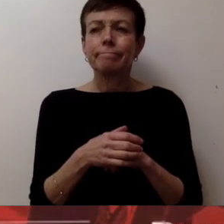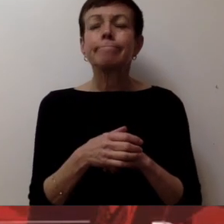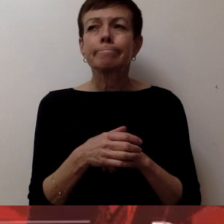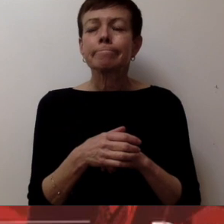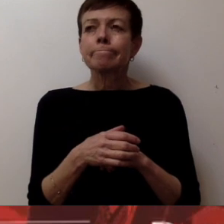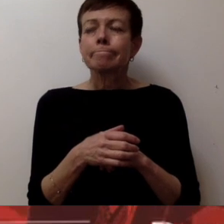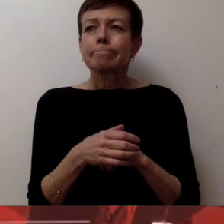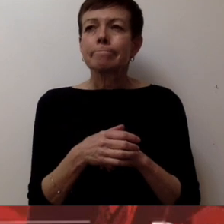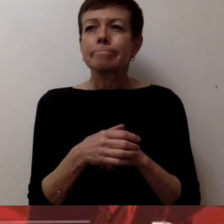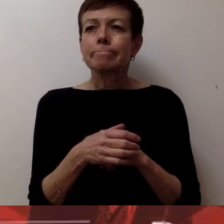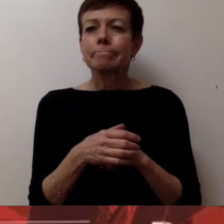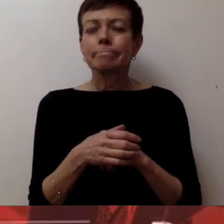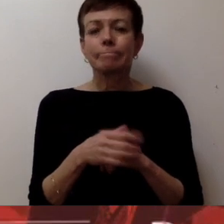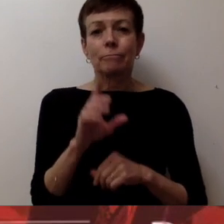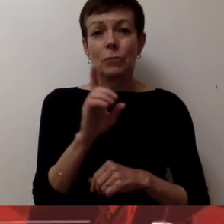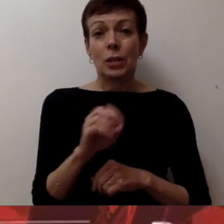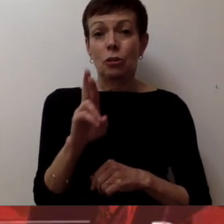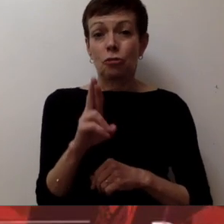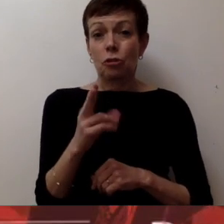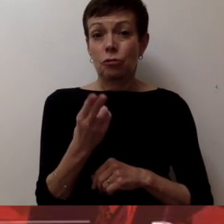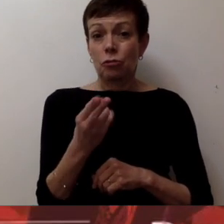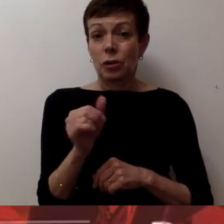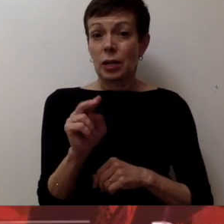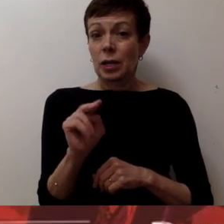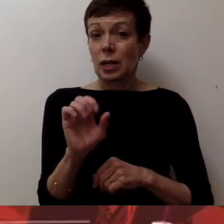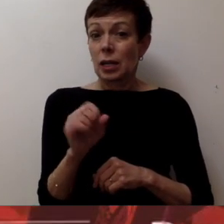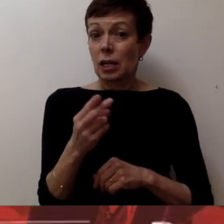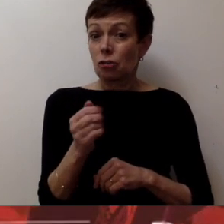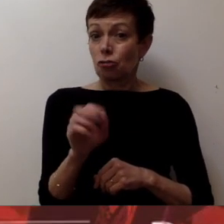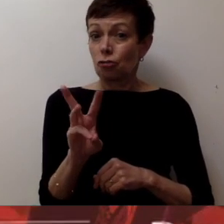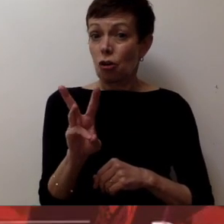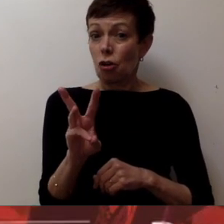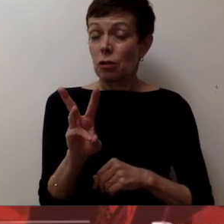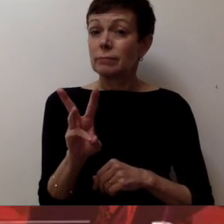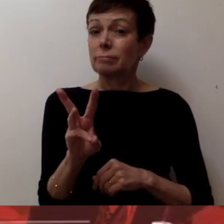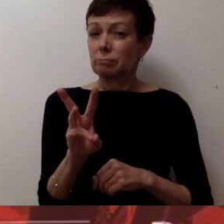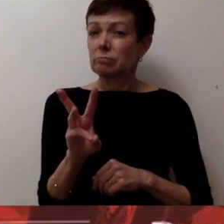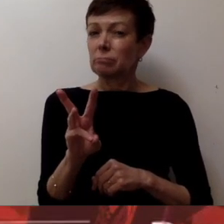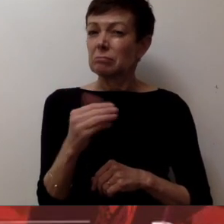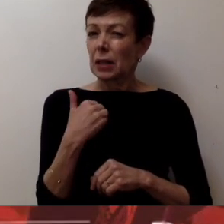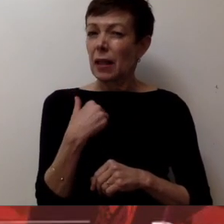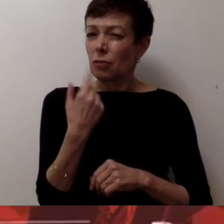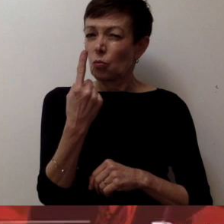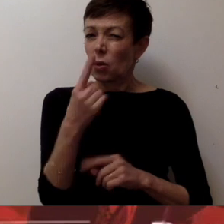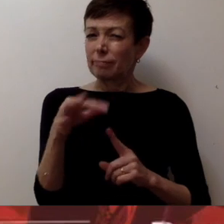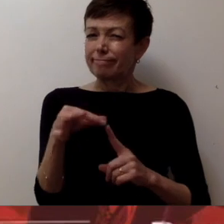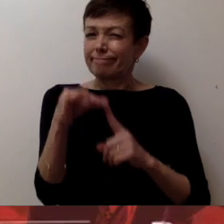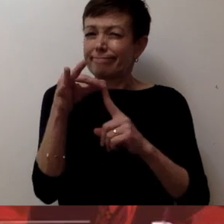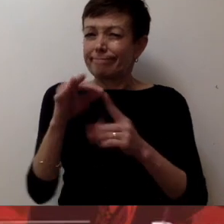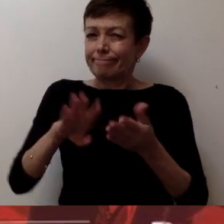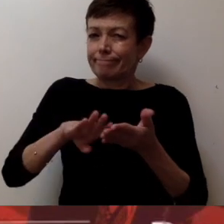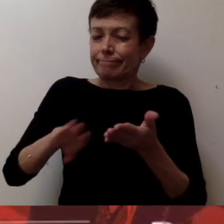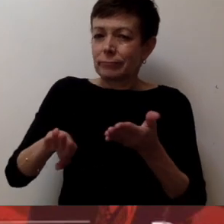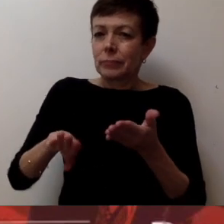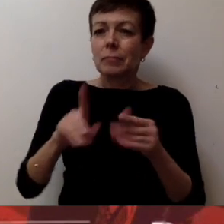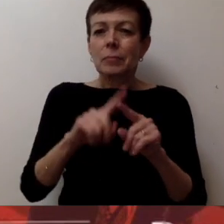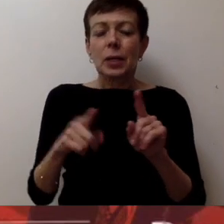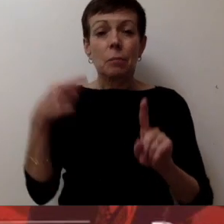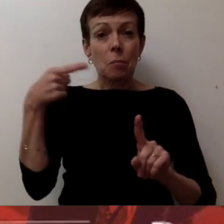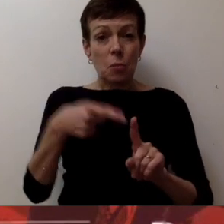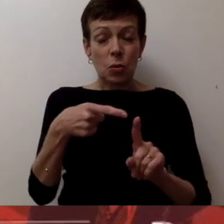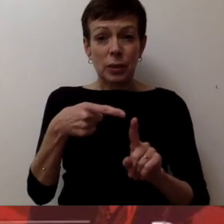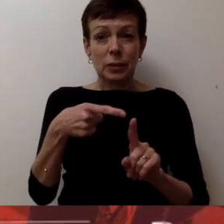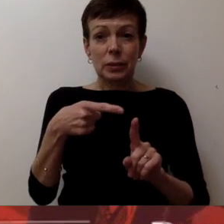There's a bit of an exception that Dr. Hinshaw has outlined. However, the primary recommendation is for people to